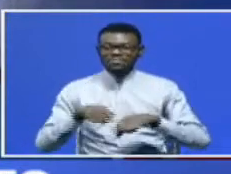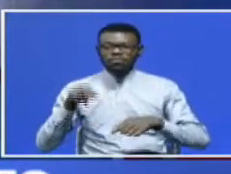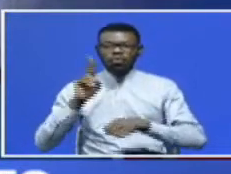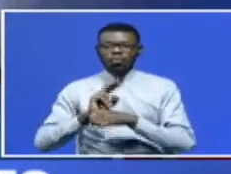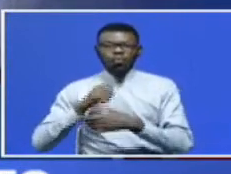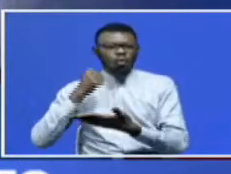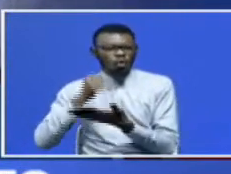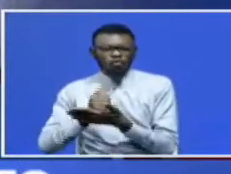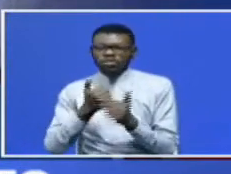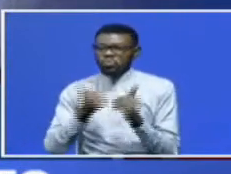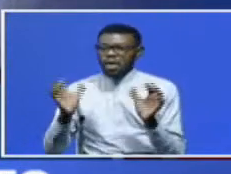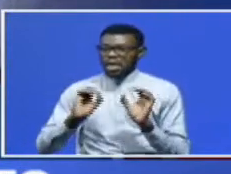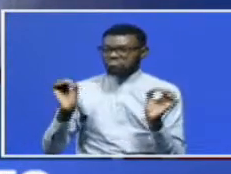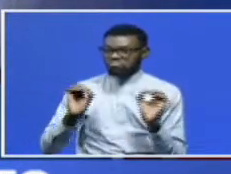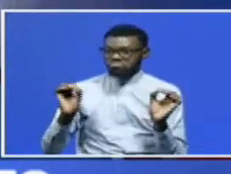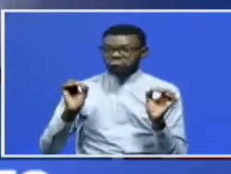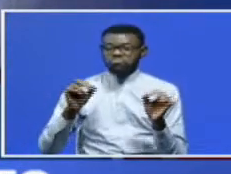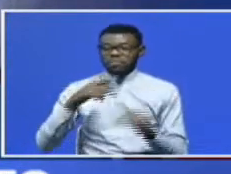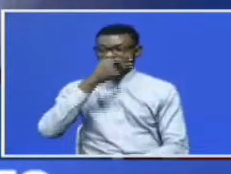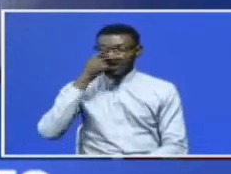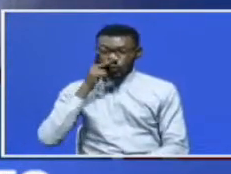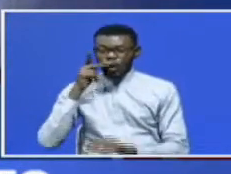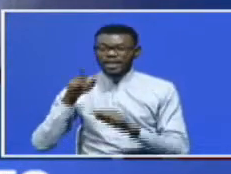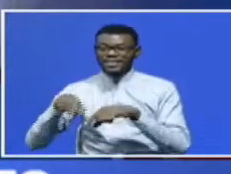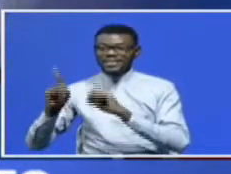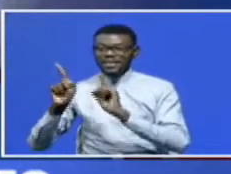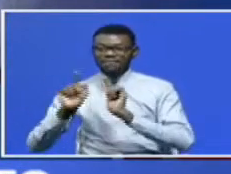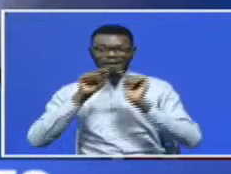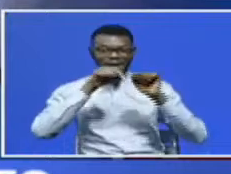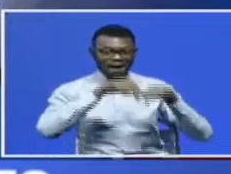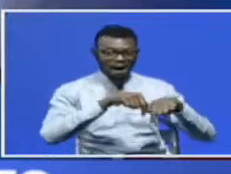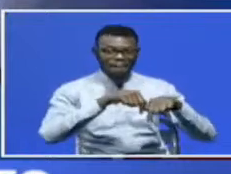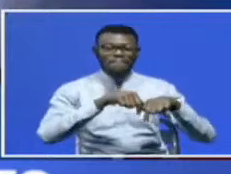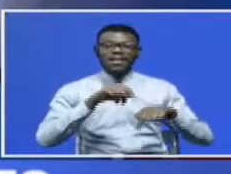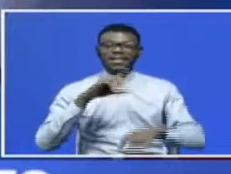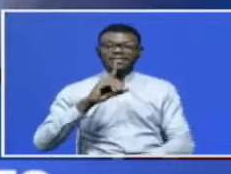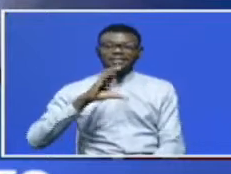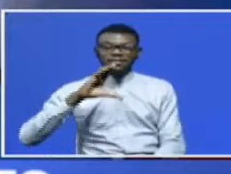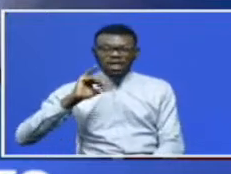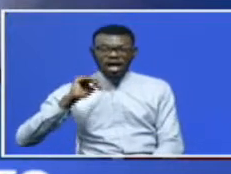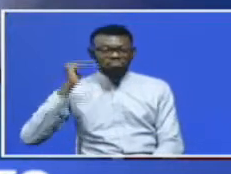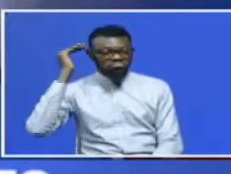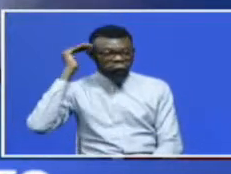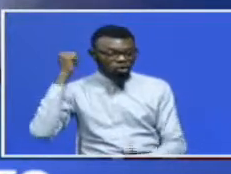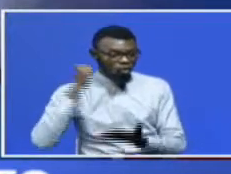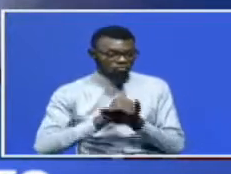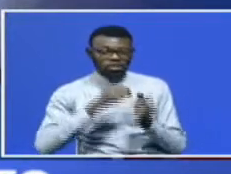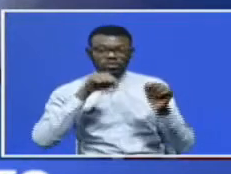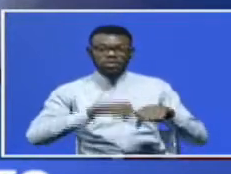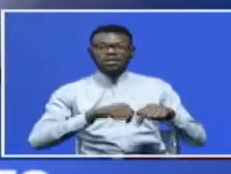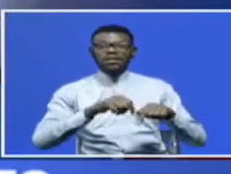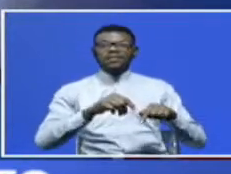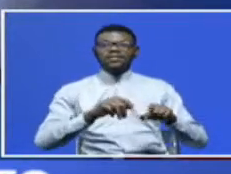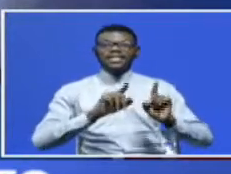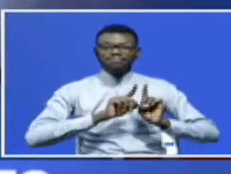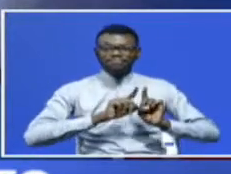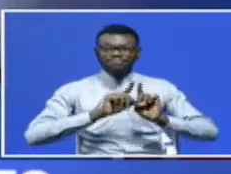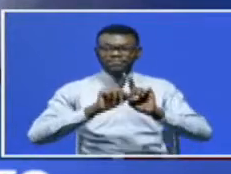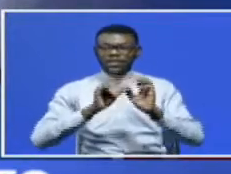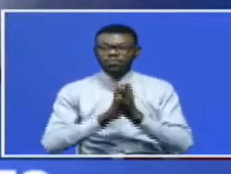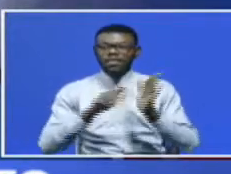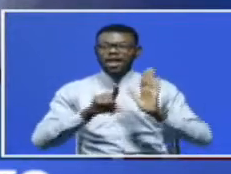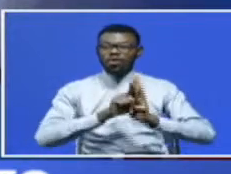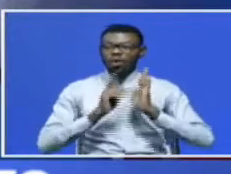other offences. Kalonzo Musyoka presented himself at the DCI headquarters earlier today and accompanied by his lawyer